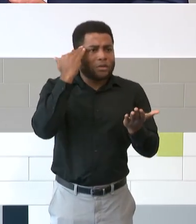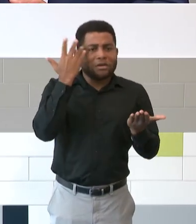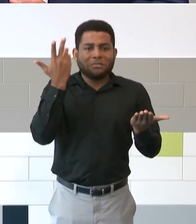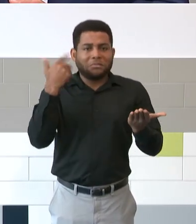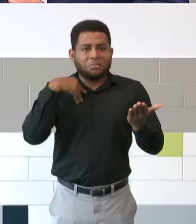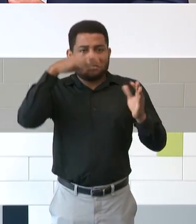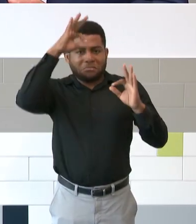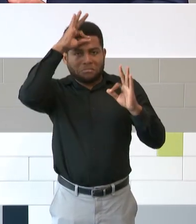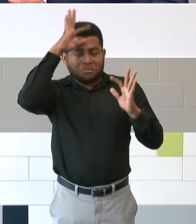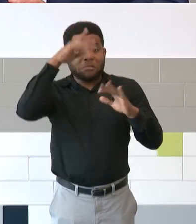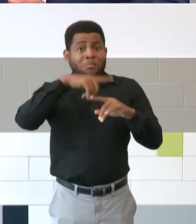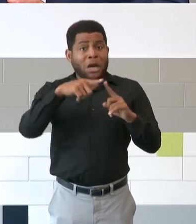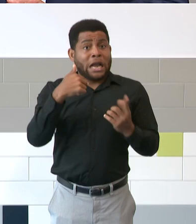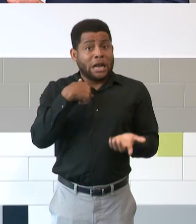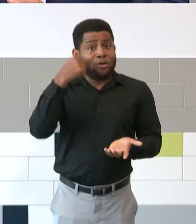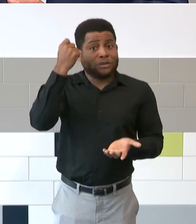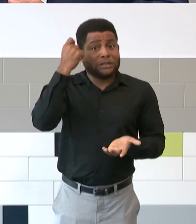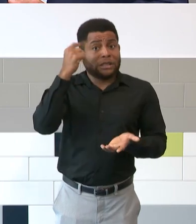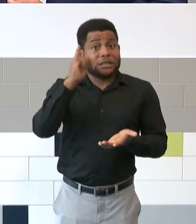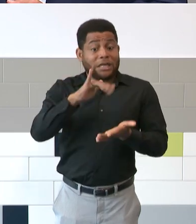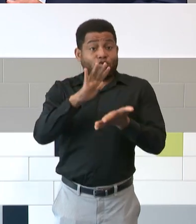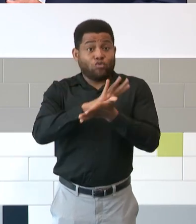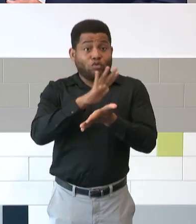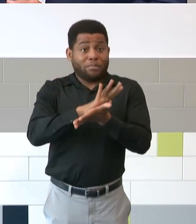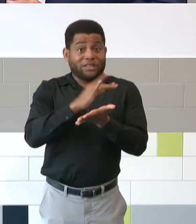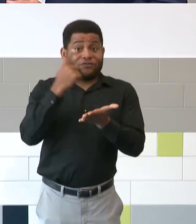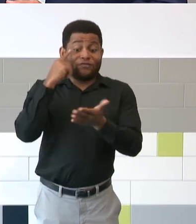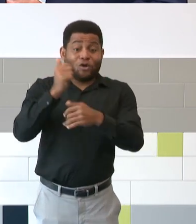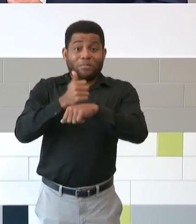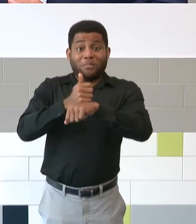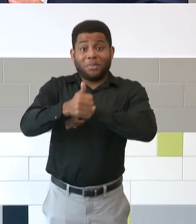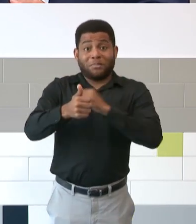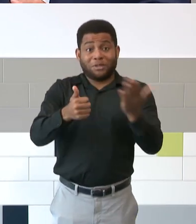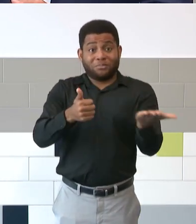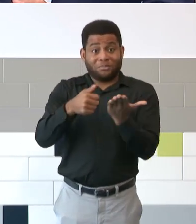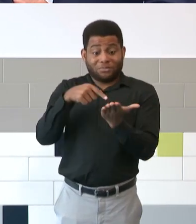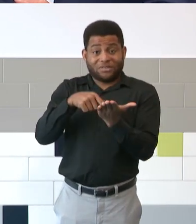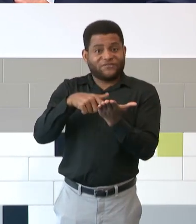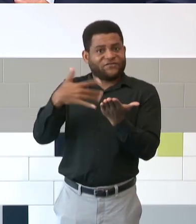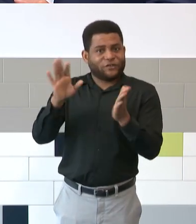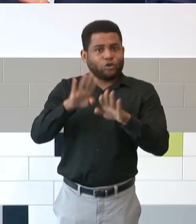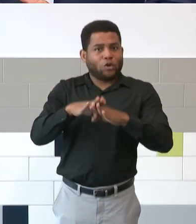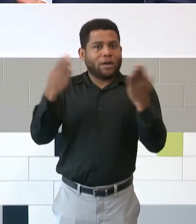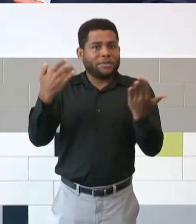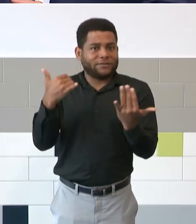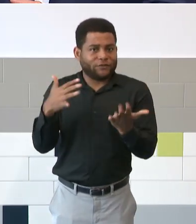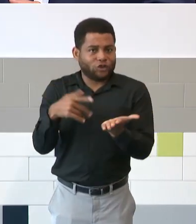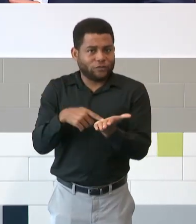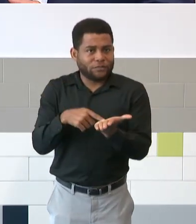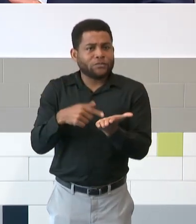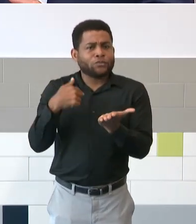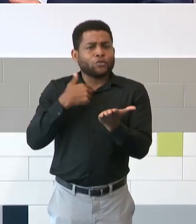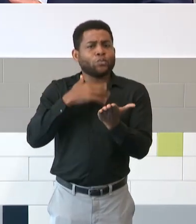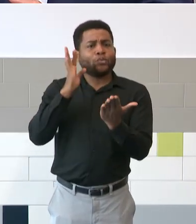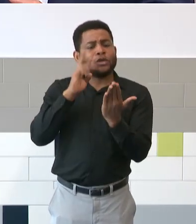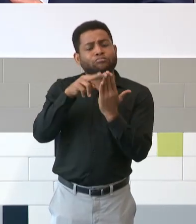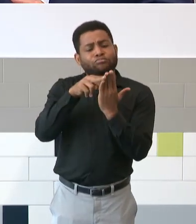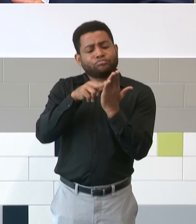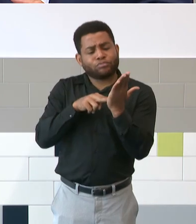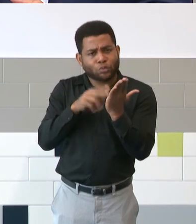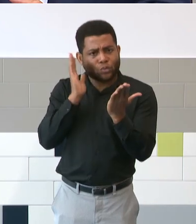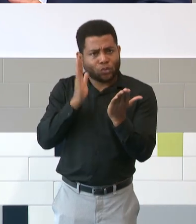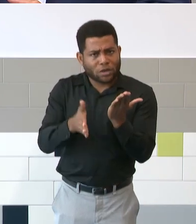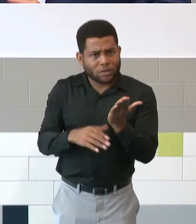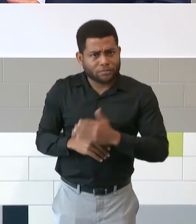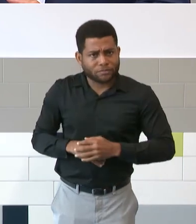been unsealed, and we will spend certainly time looking at it. And what I would say